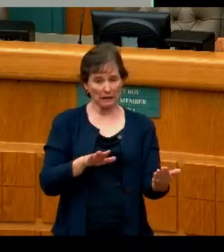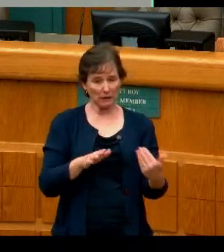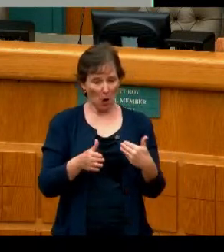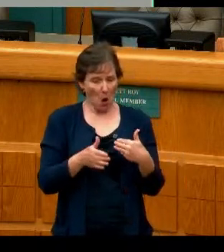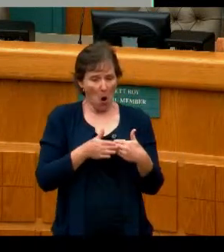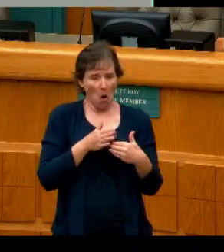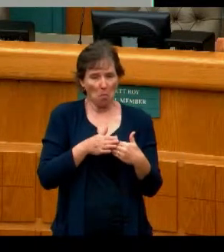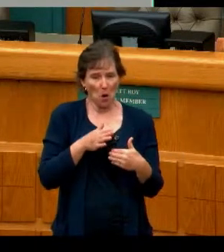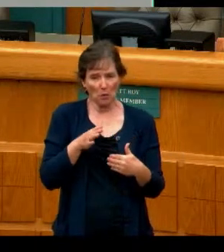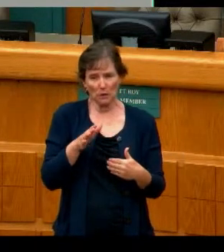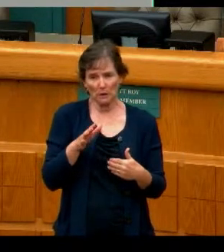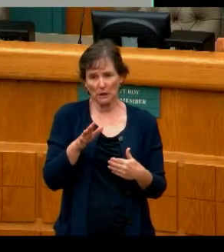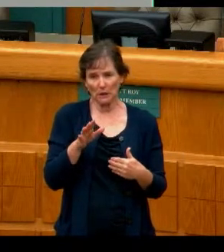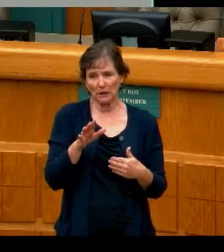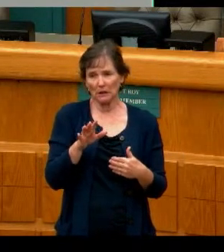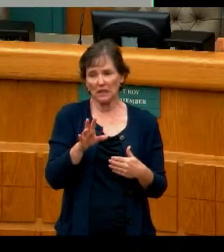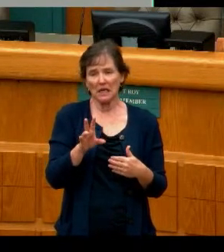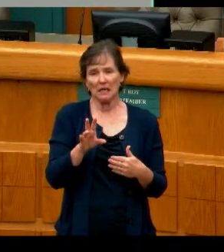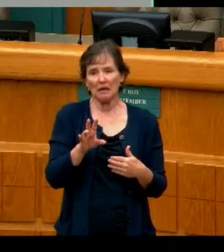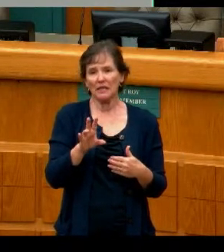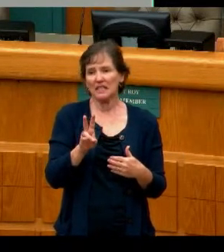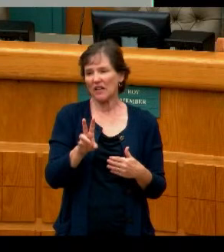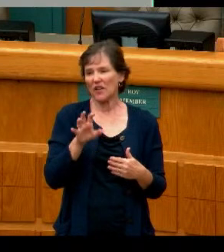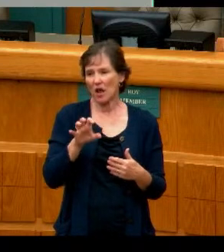in the numbers that you might see here.